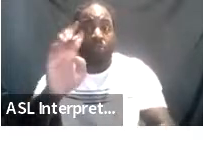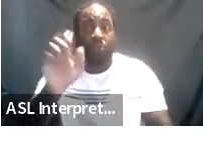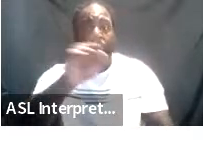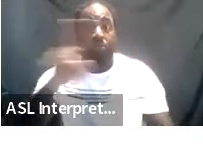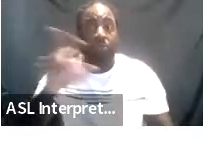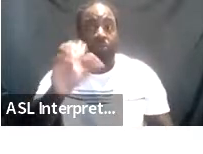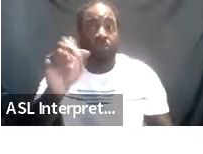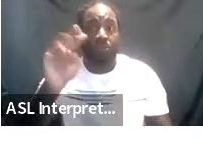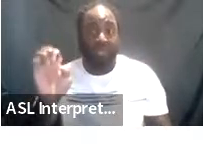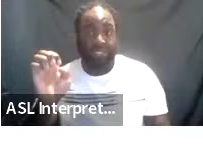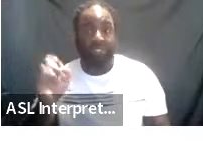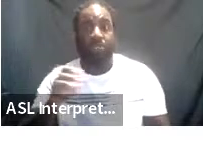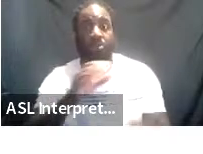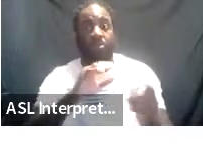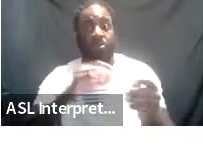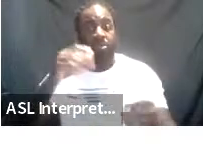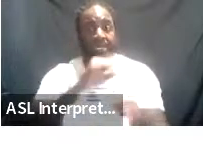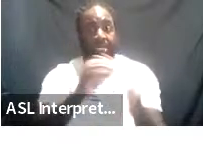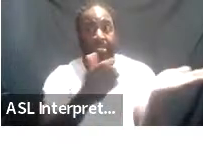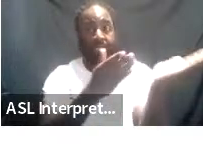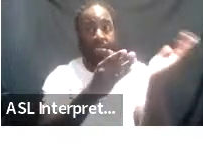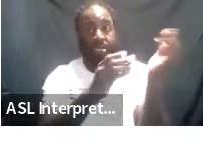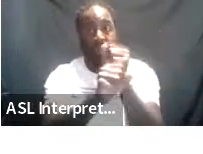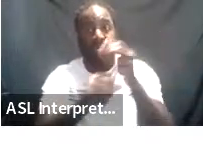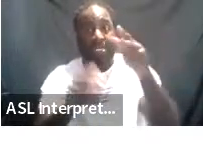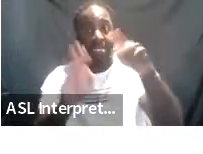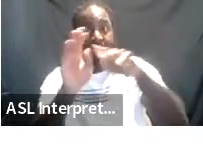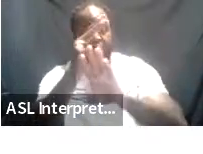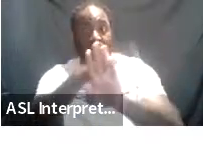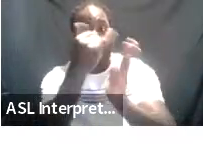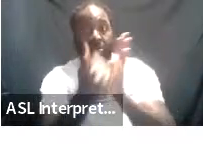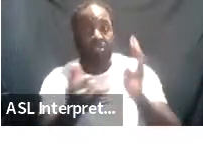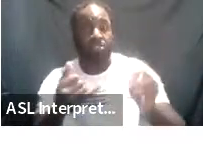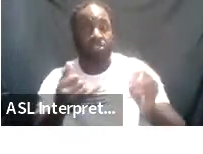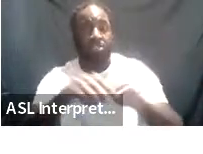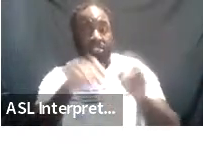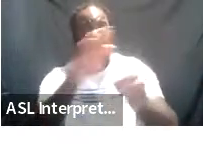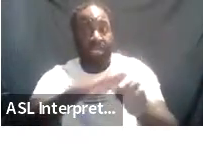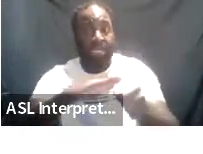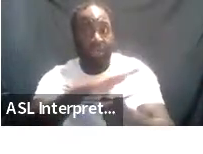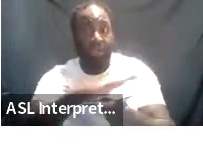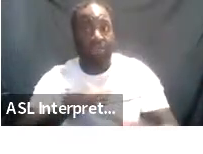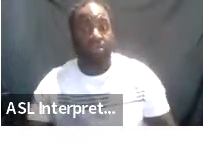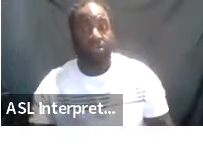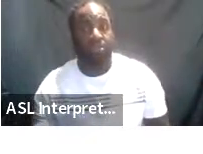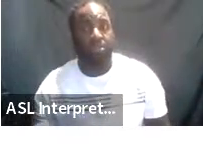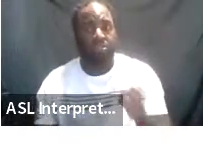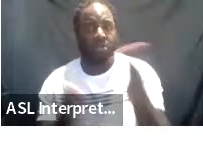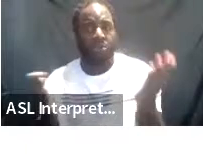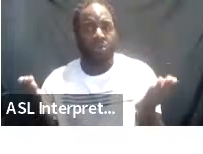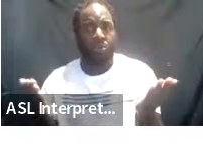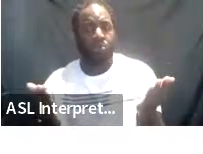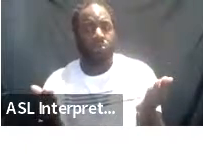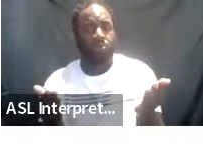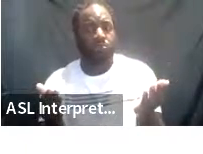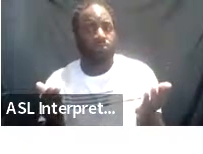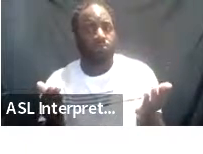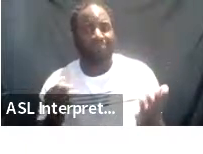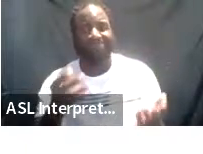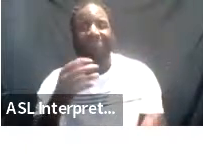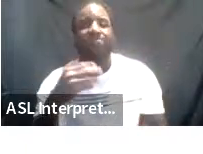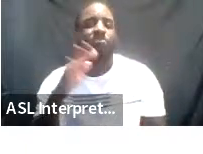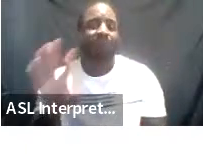the area. So what incentives will exist for landowners to effectively and efficiently maintain and